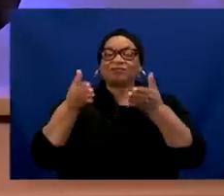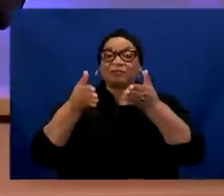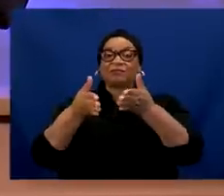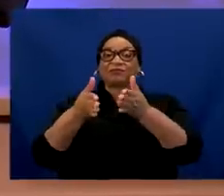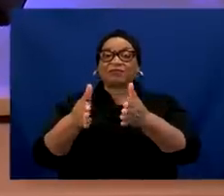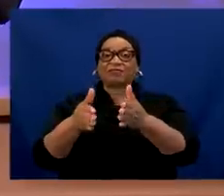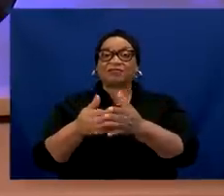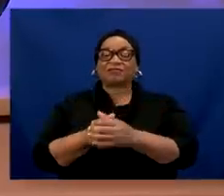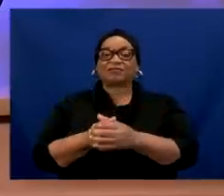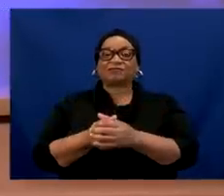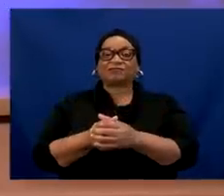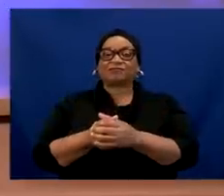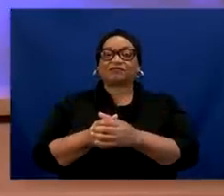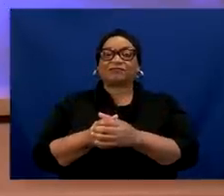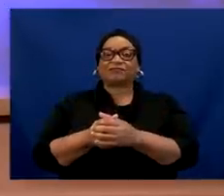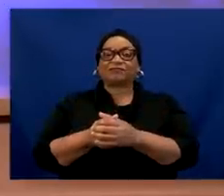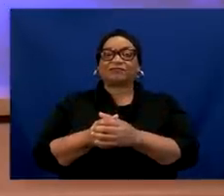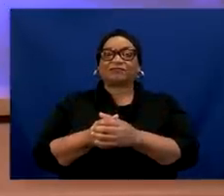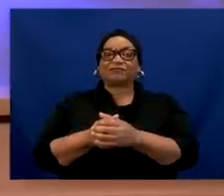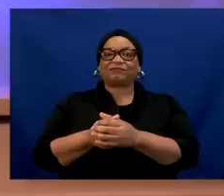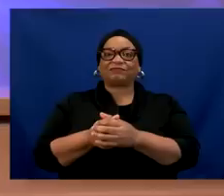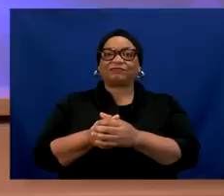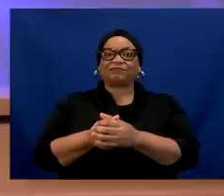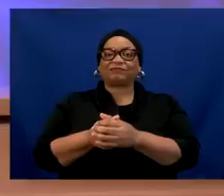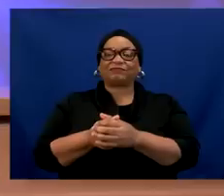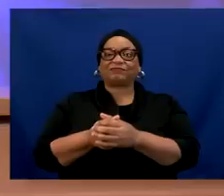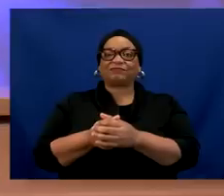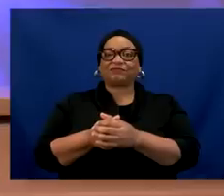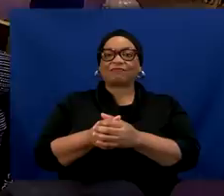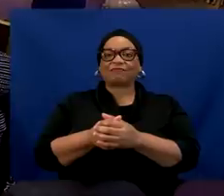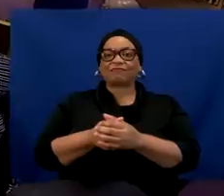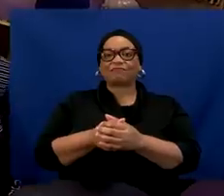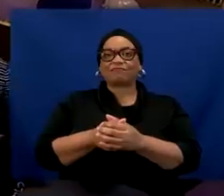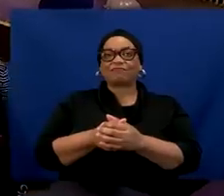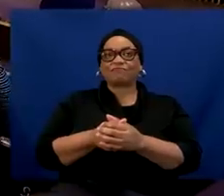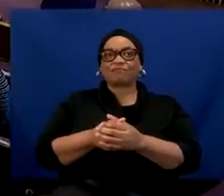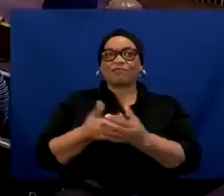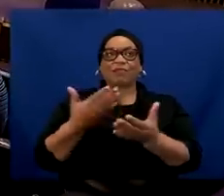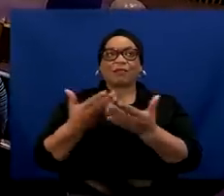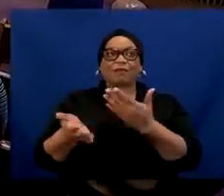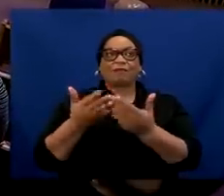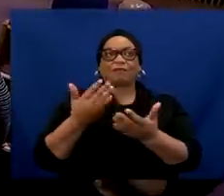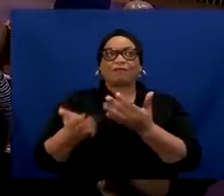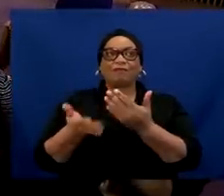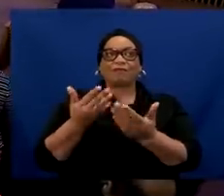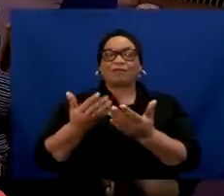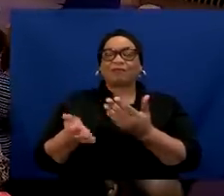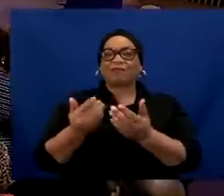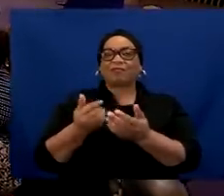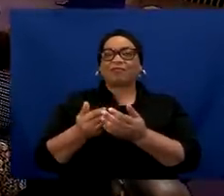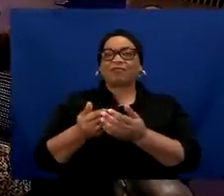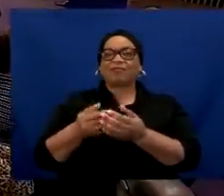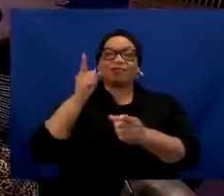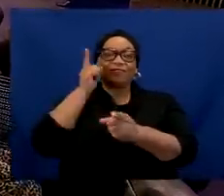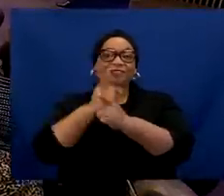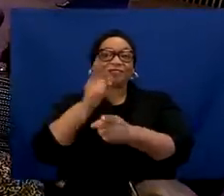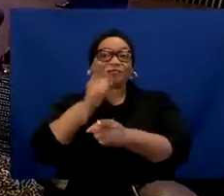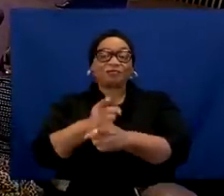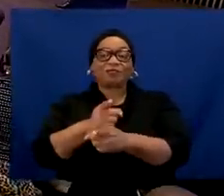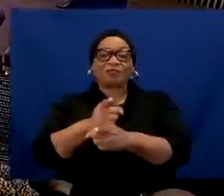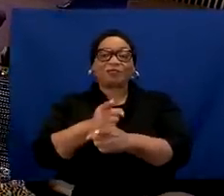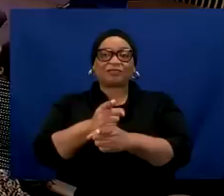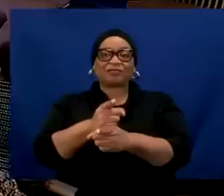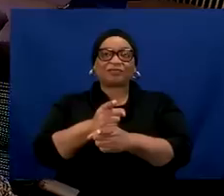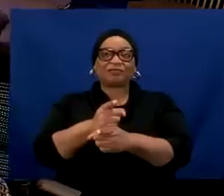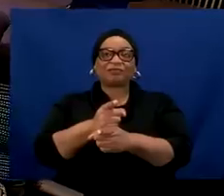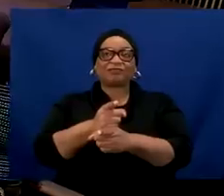Yes. God bless you. God bless you. Maybe there's another who needs to come. Sister, brother, these